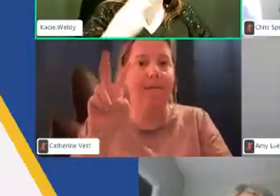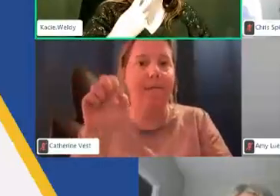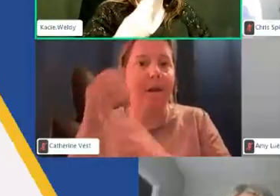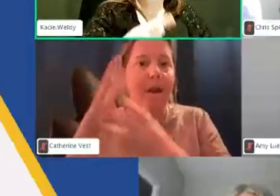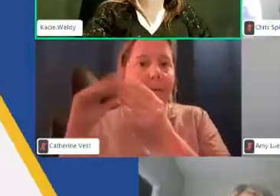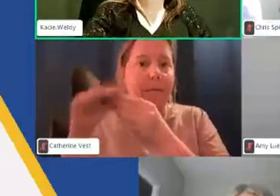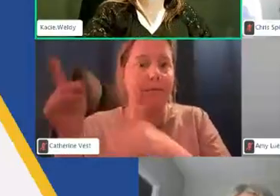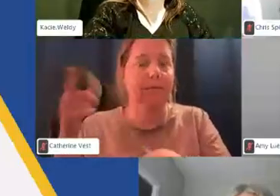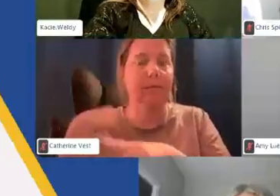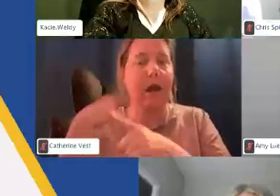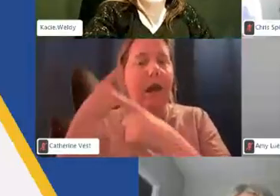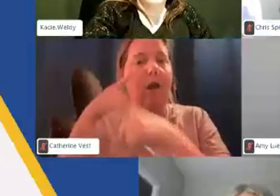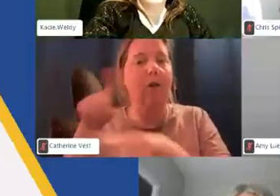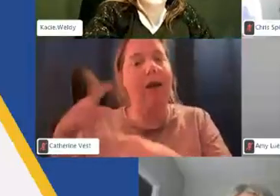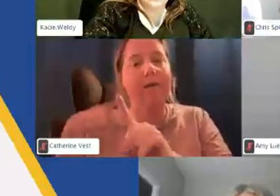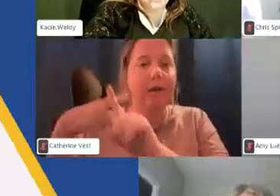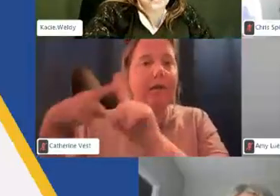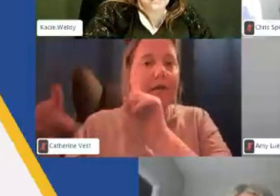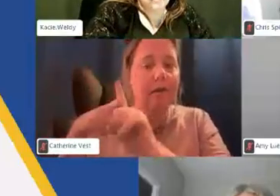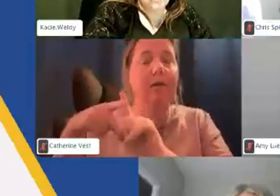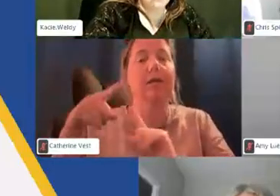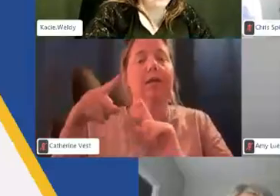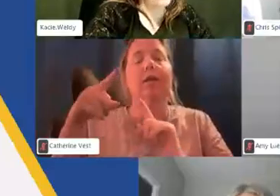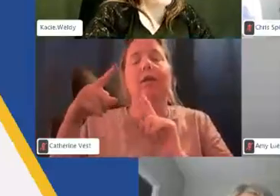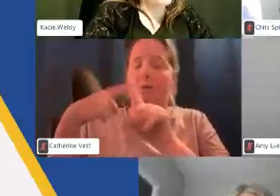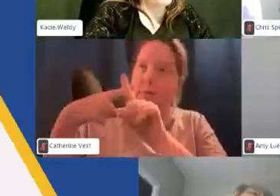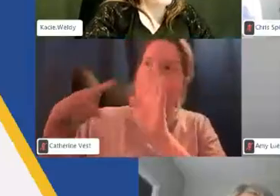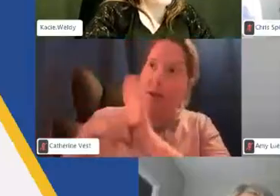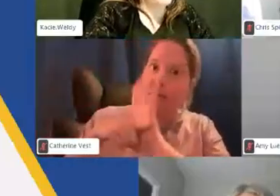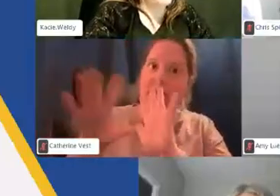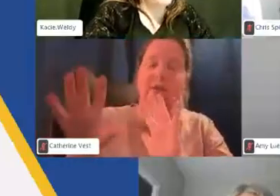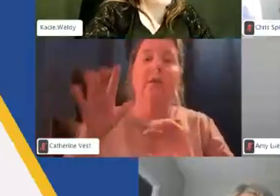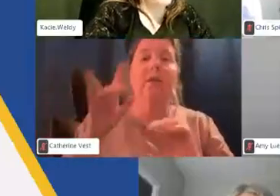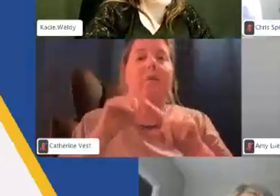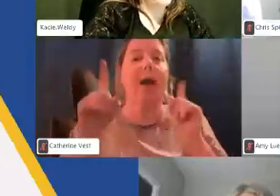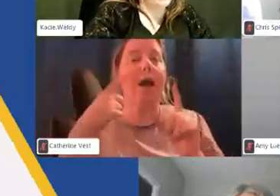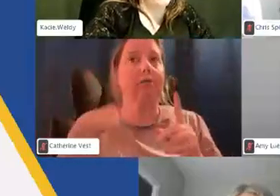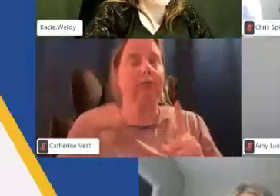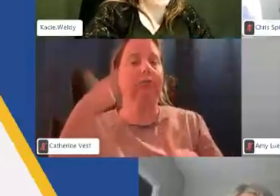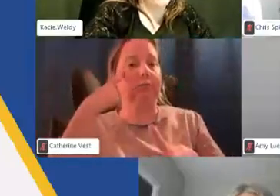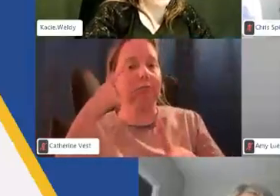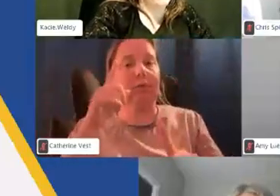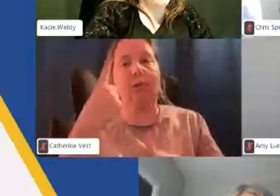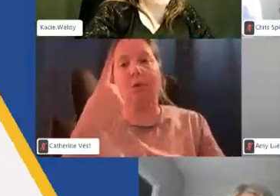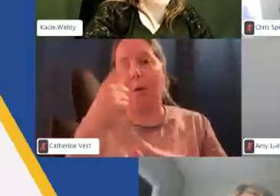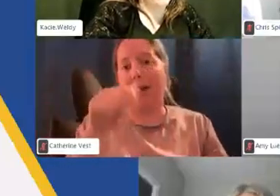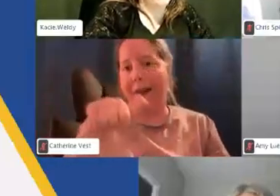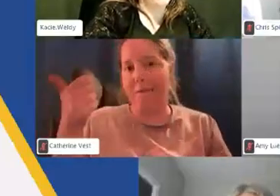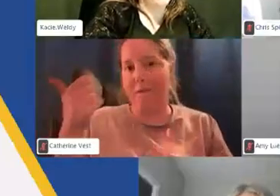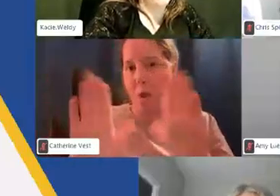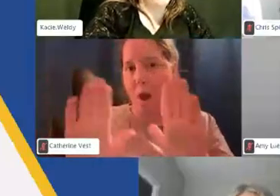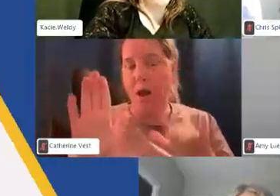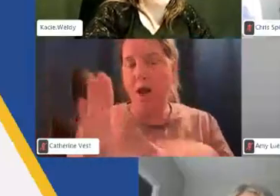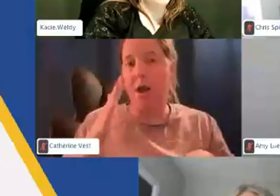I want to follow up with Dave's comment. There's positive and negatives to this,